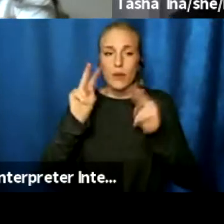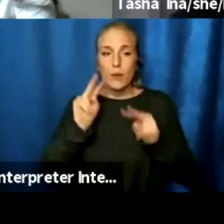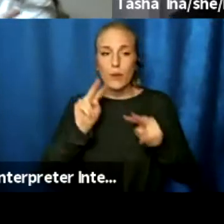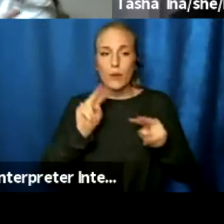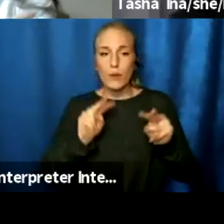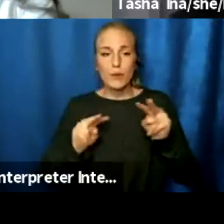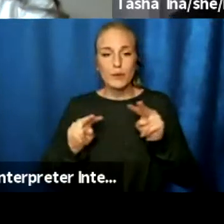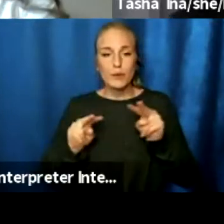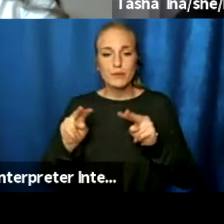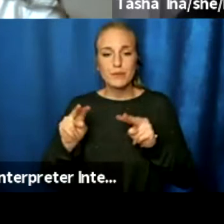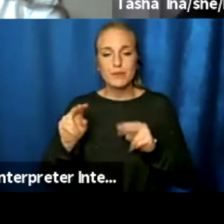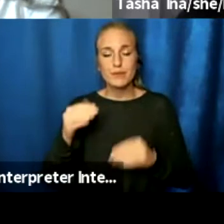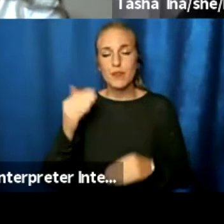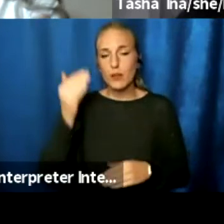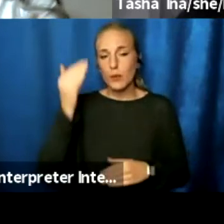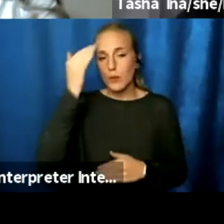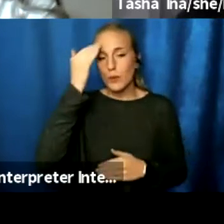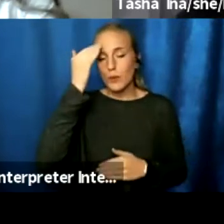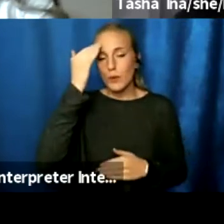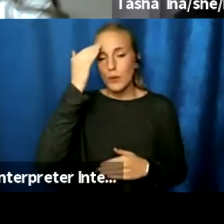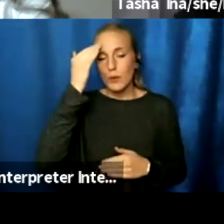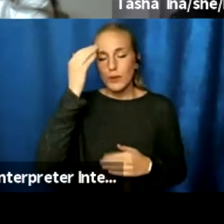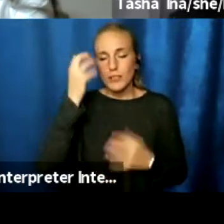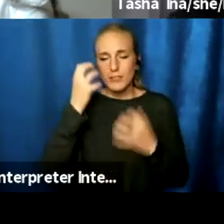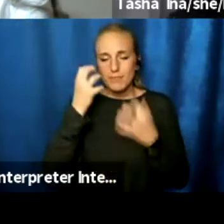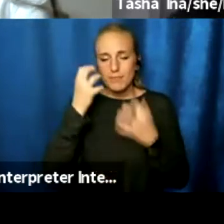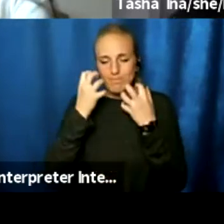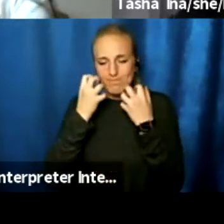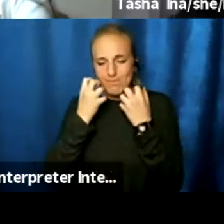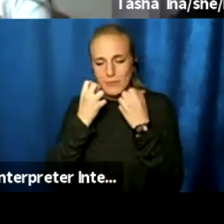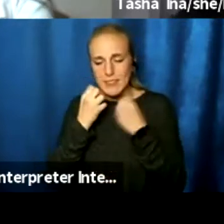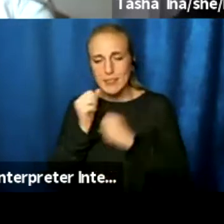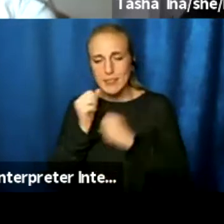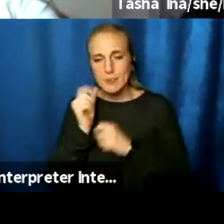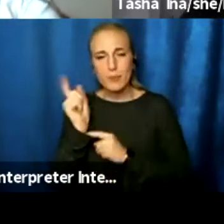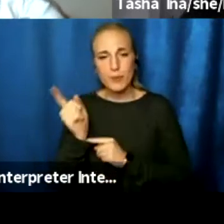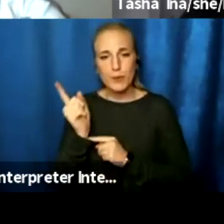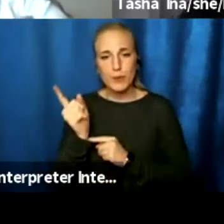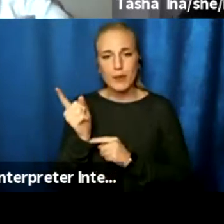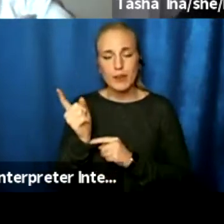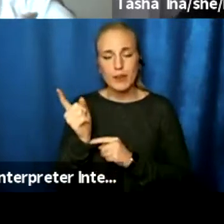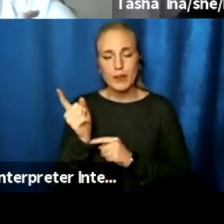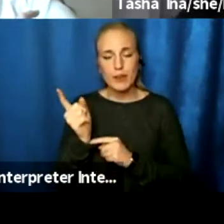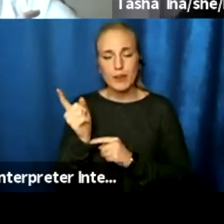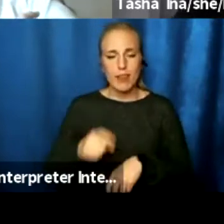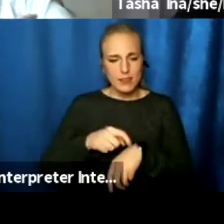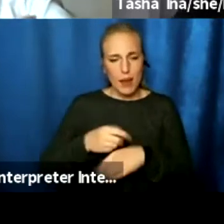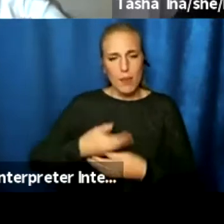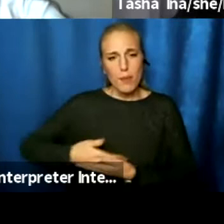We all know the preciousness of this moment, this time, the baby sleeping.